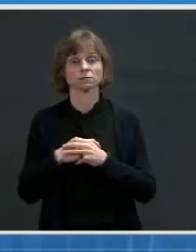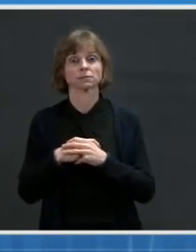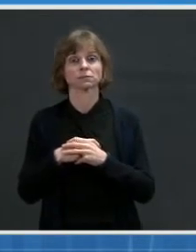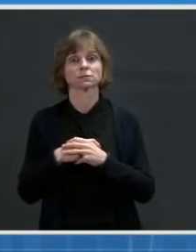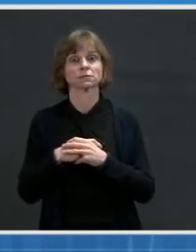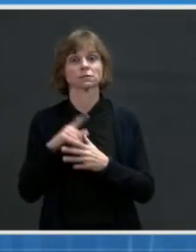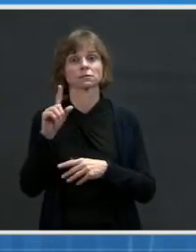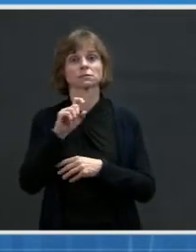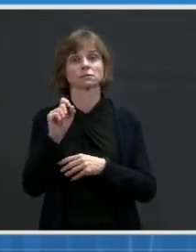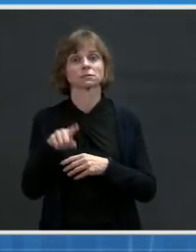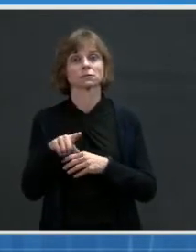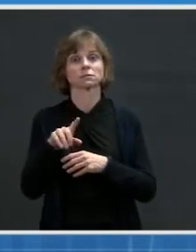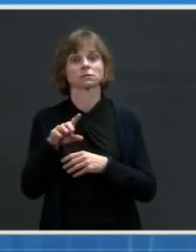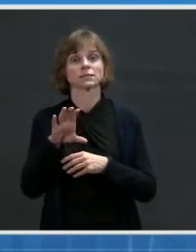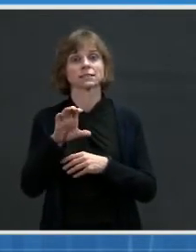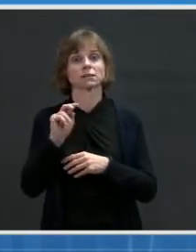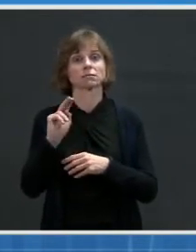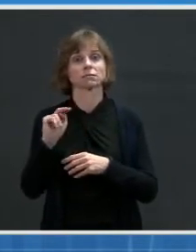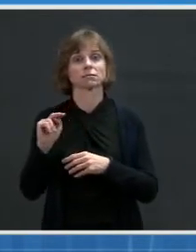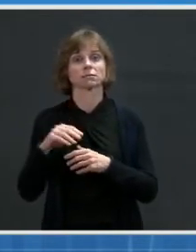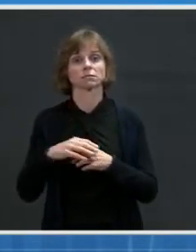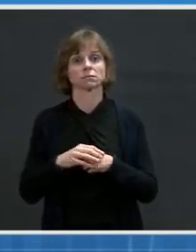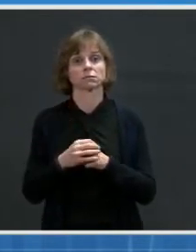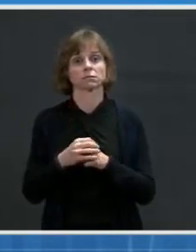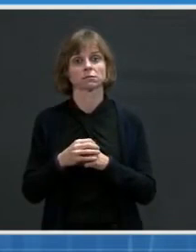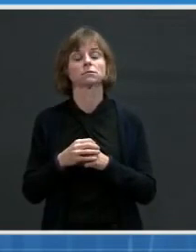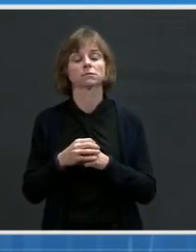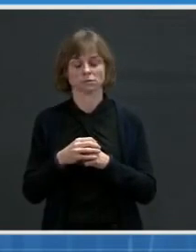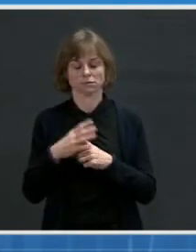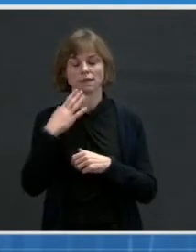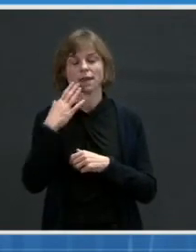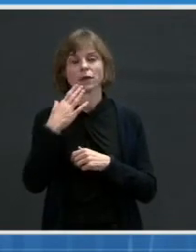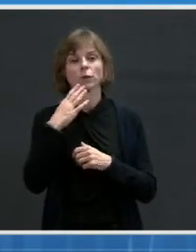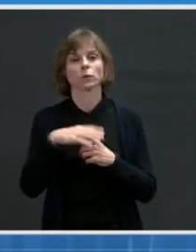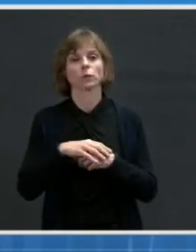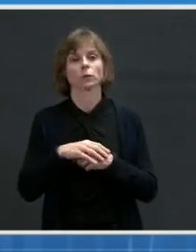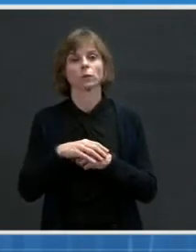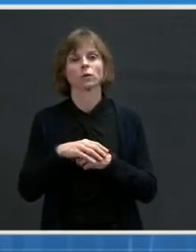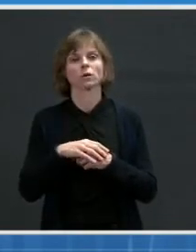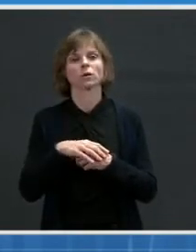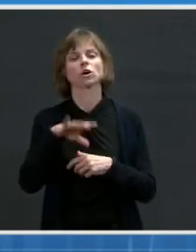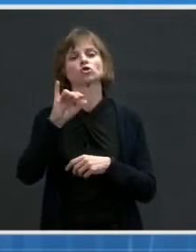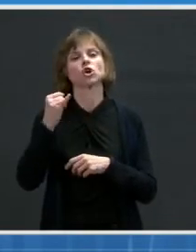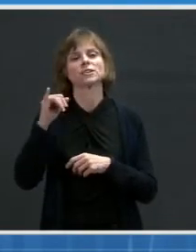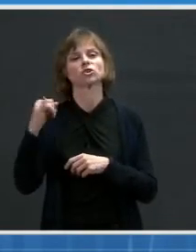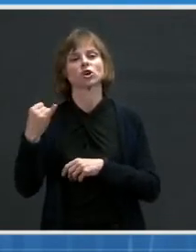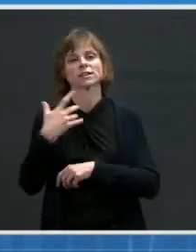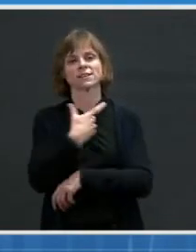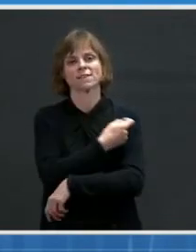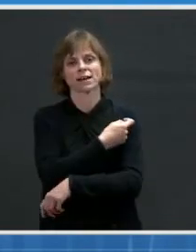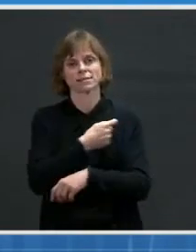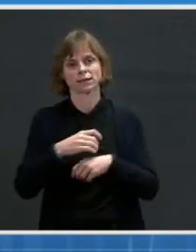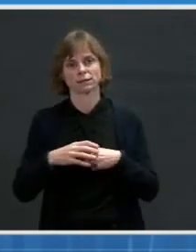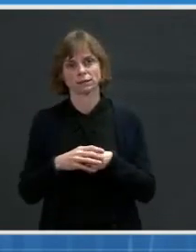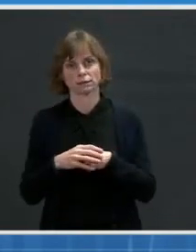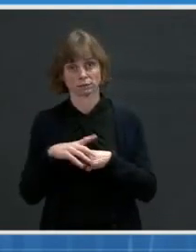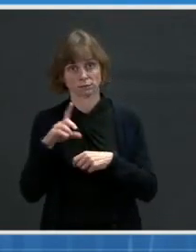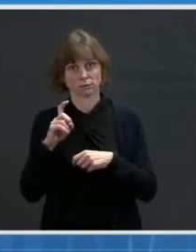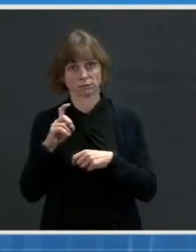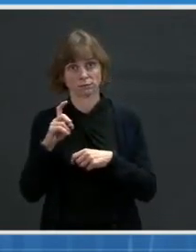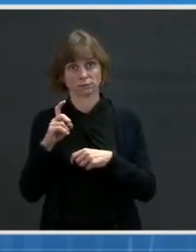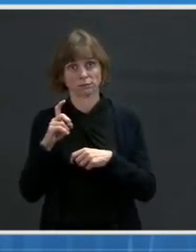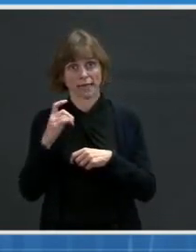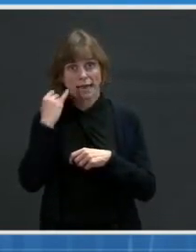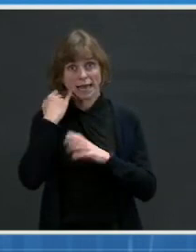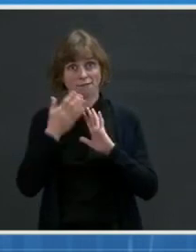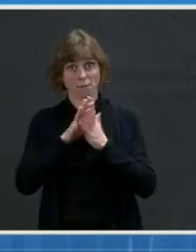we'll go to Maggie Fox at CNN. Thanks very much. Can I ask about the Johnson & Johnson vaccine? If it wins emergency